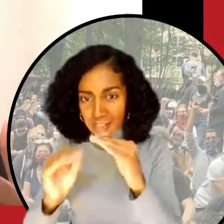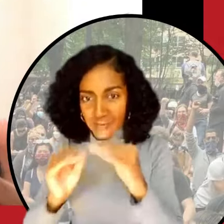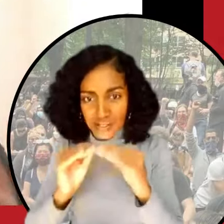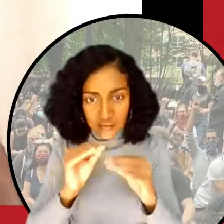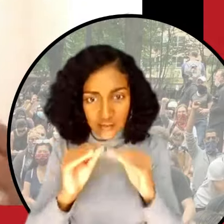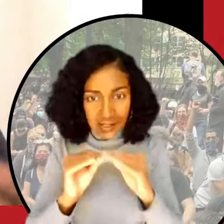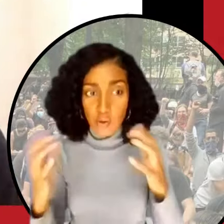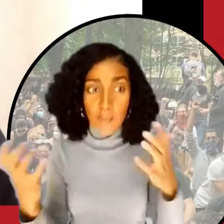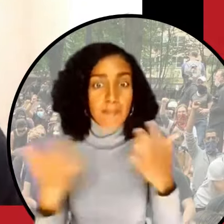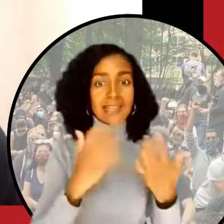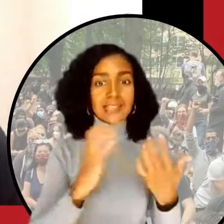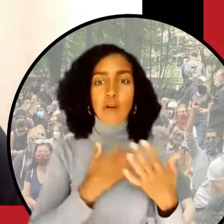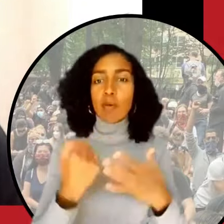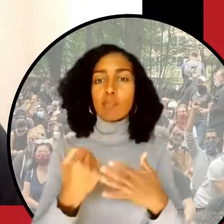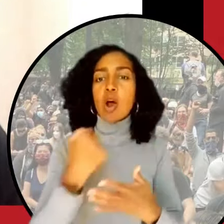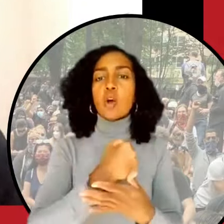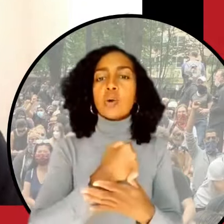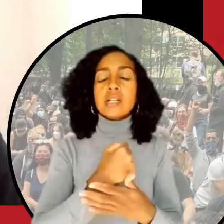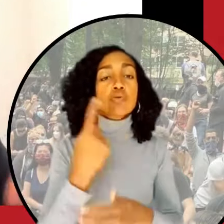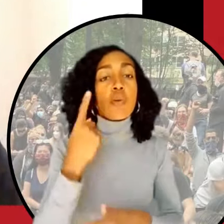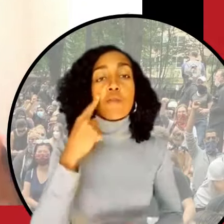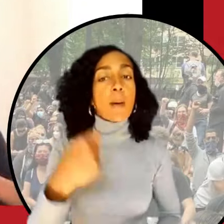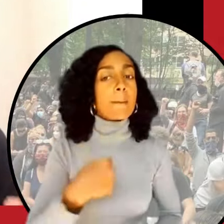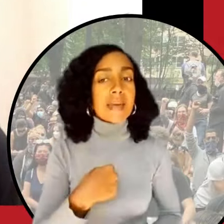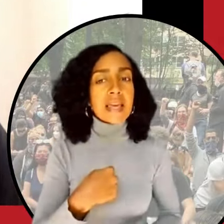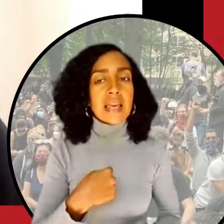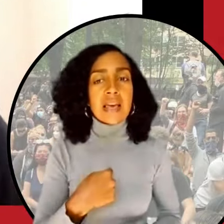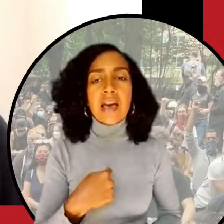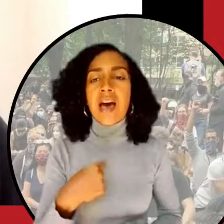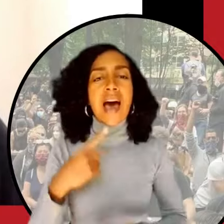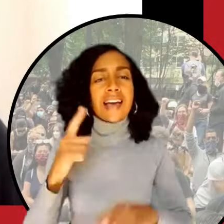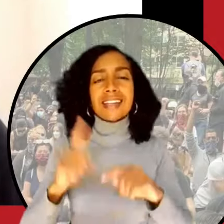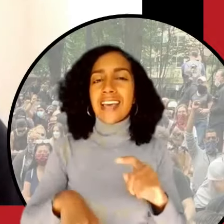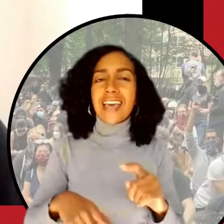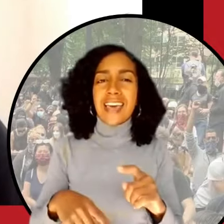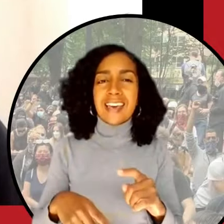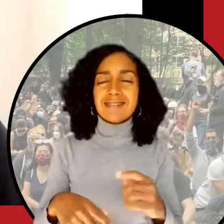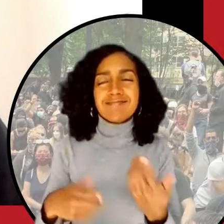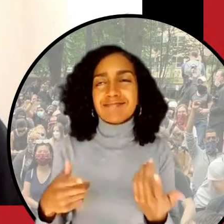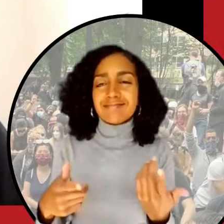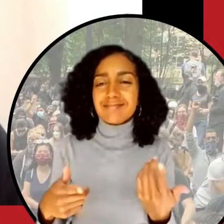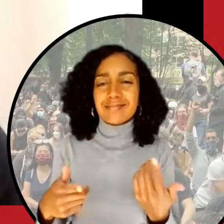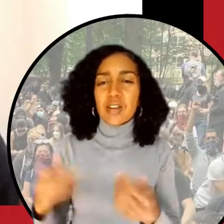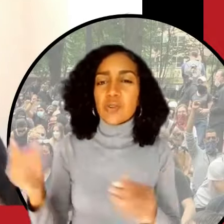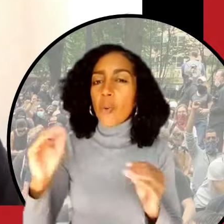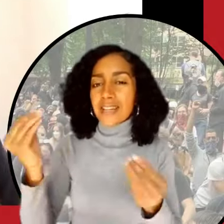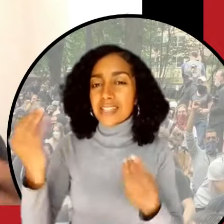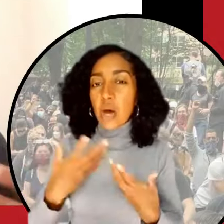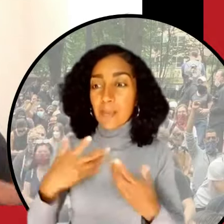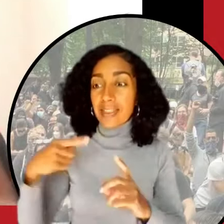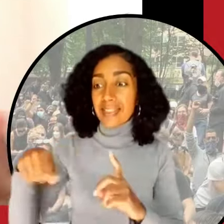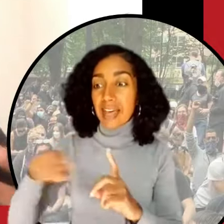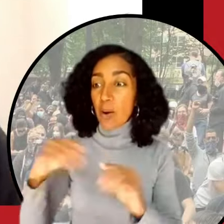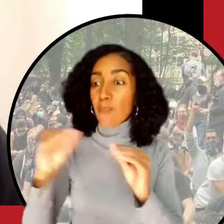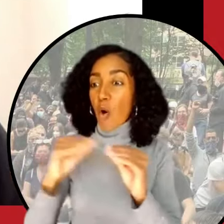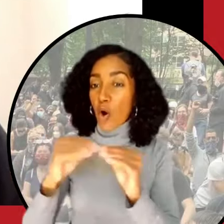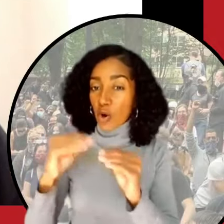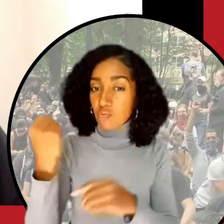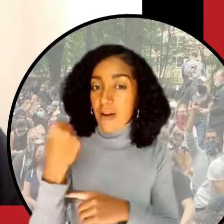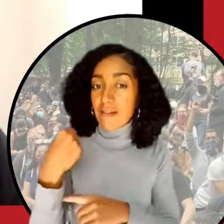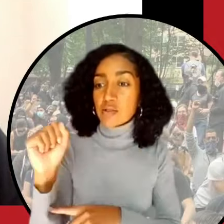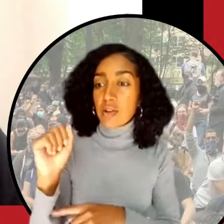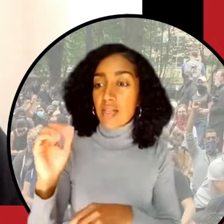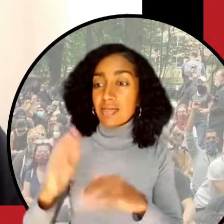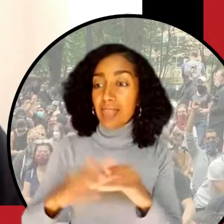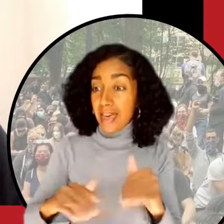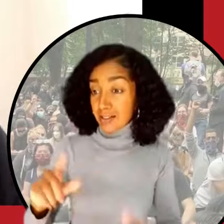it's I don't think that anybody can tell me that they are more revolutionary than Chokwe Lumumba, right? That I don't know that I believe that anyone